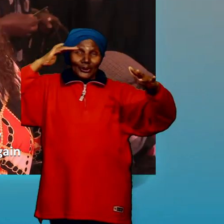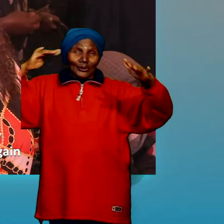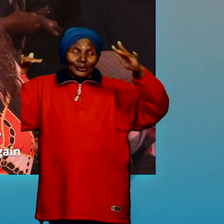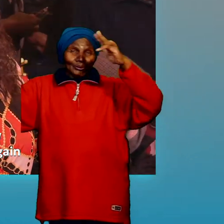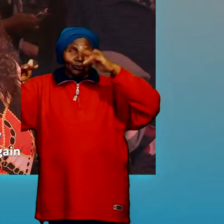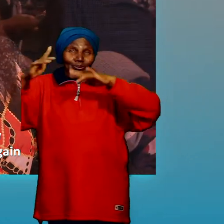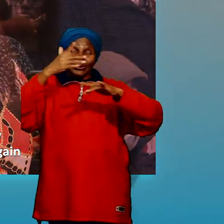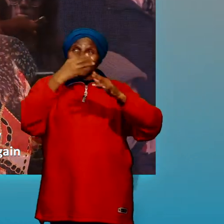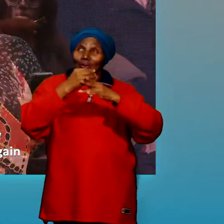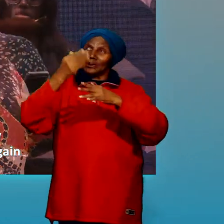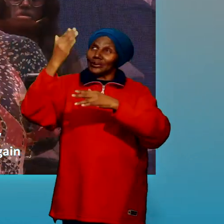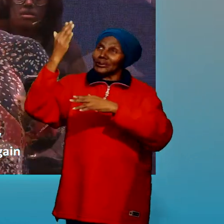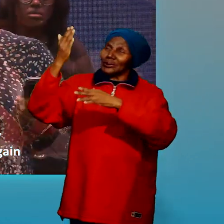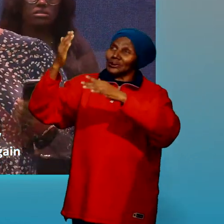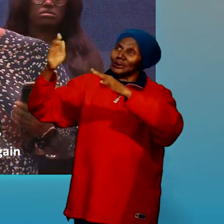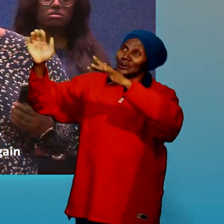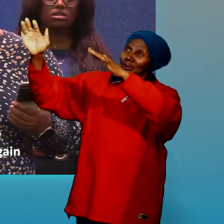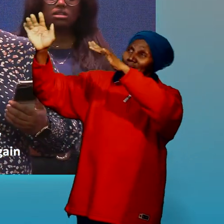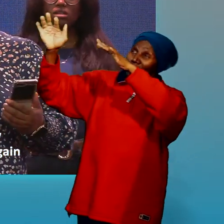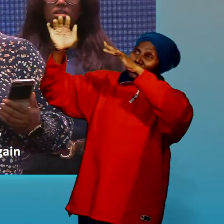with his glory.